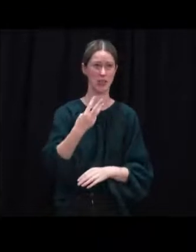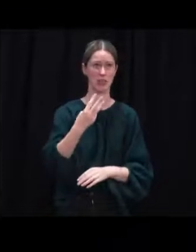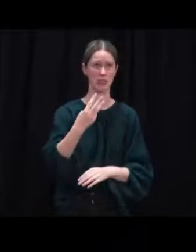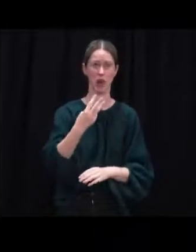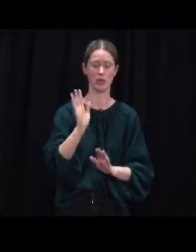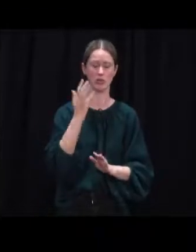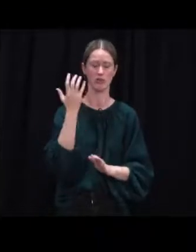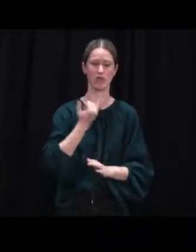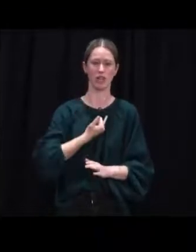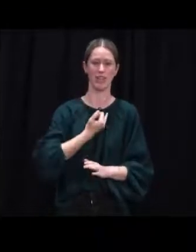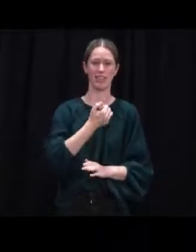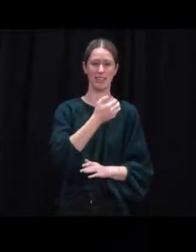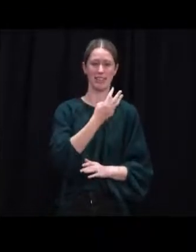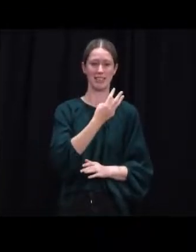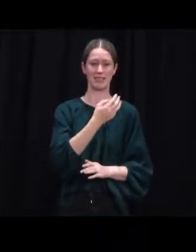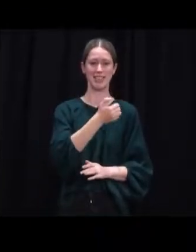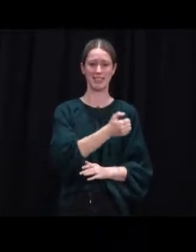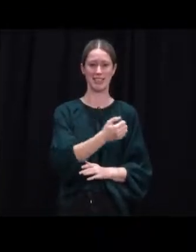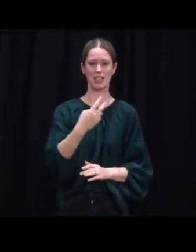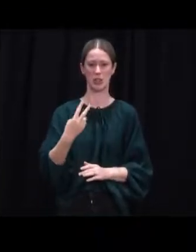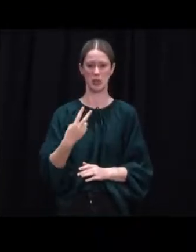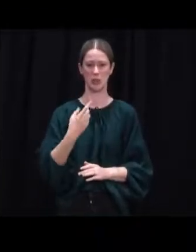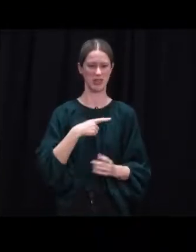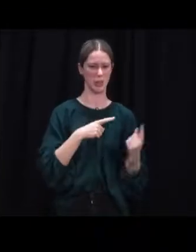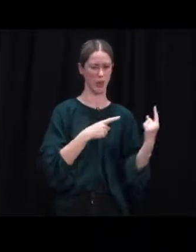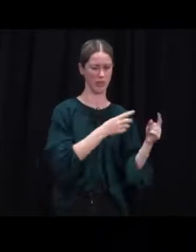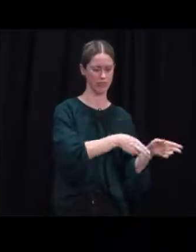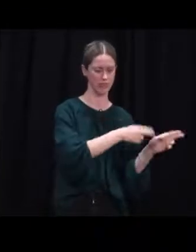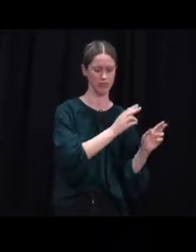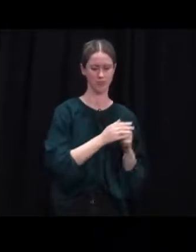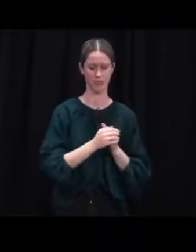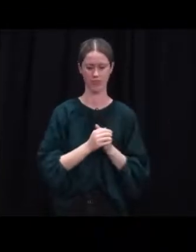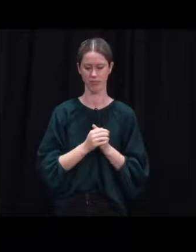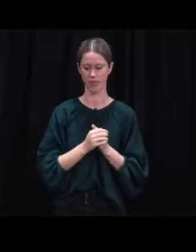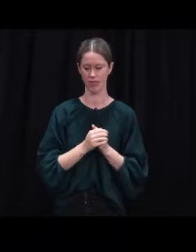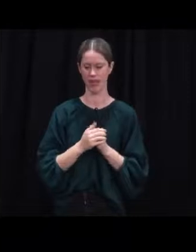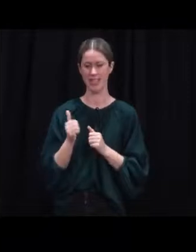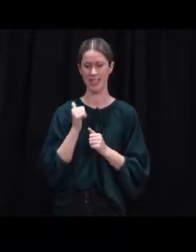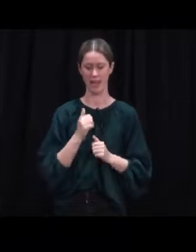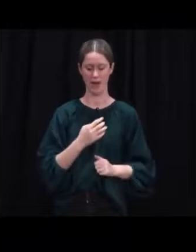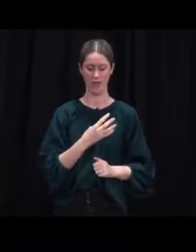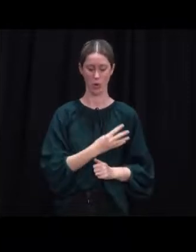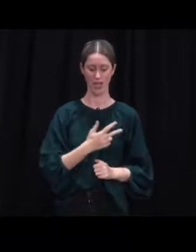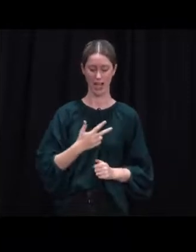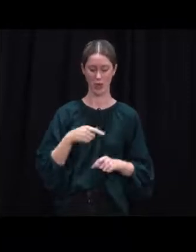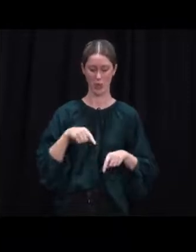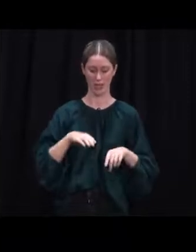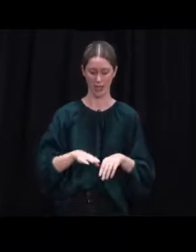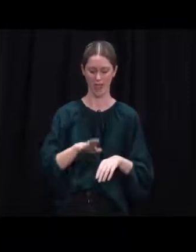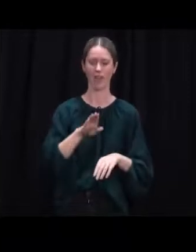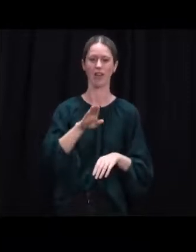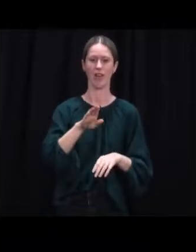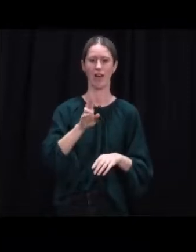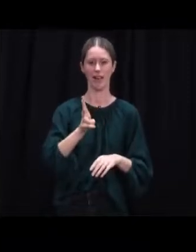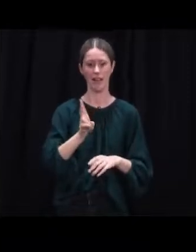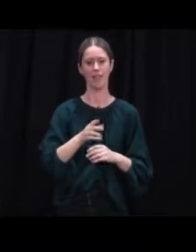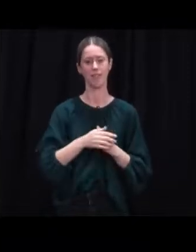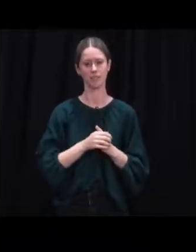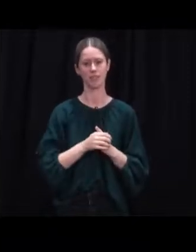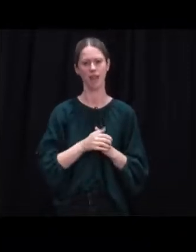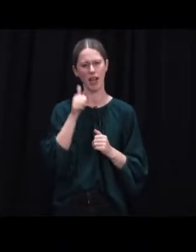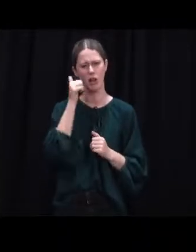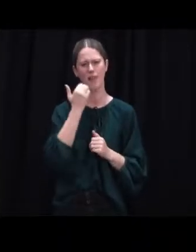So with our current outbreak, the numbers again have gone up to 63 today, or actually 62 with the outbreak, and